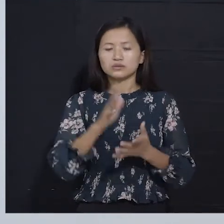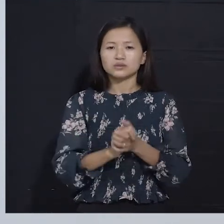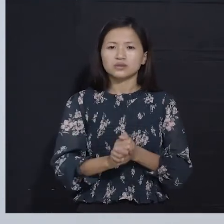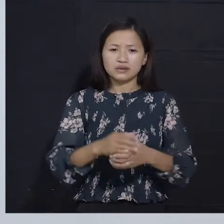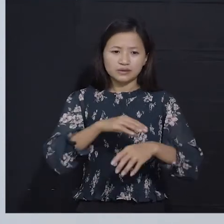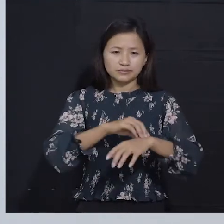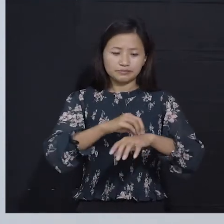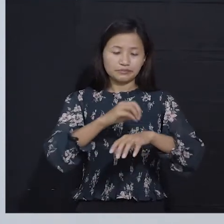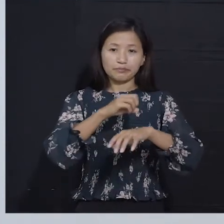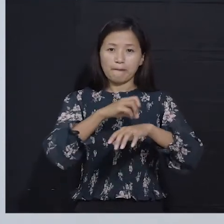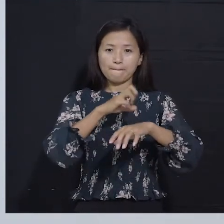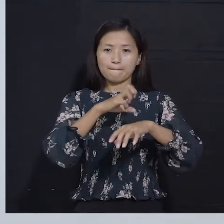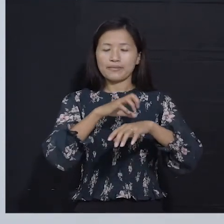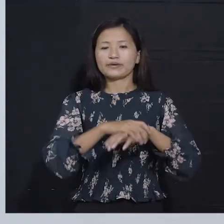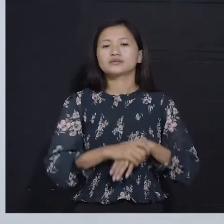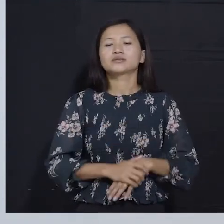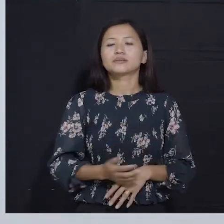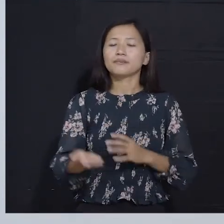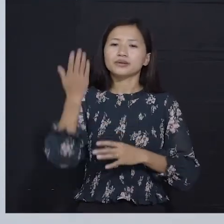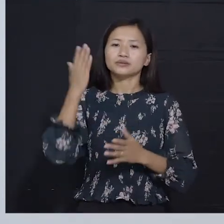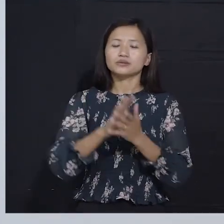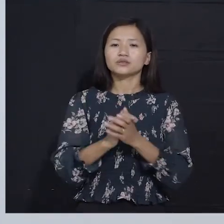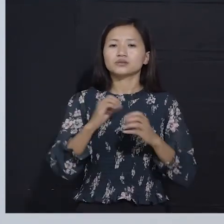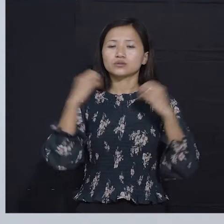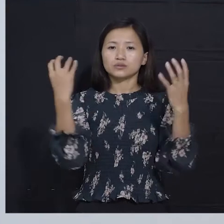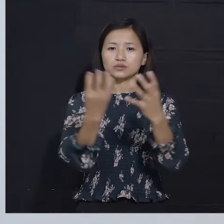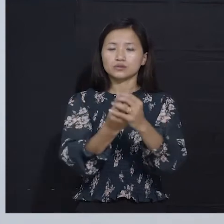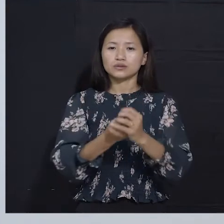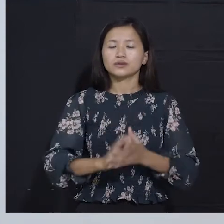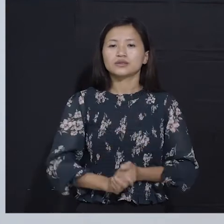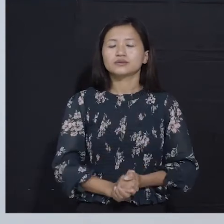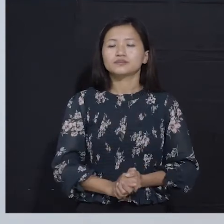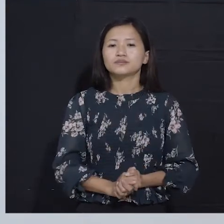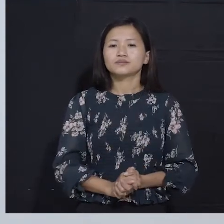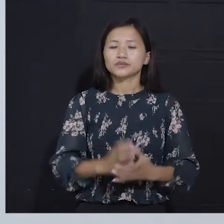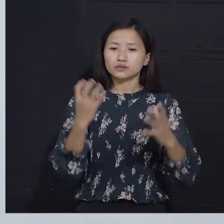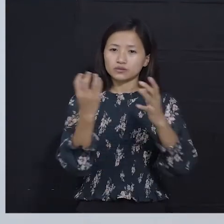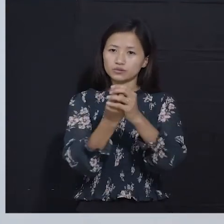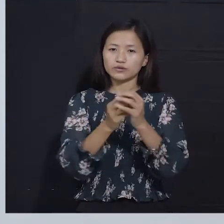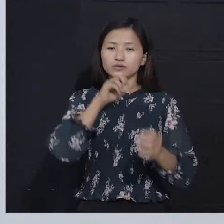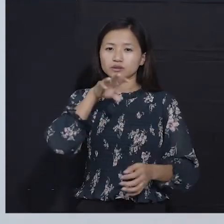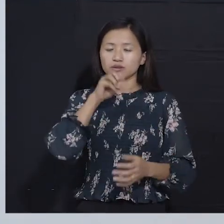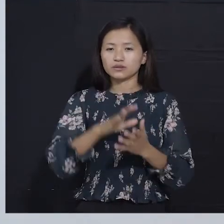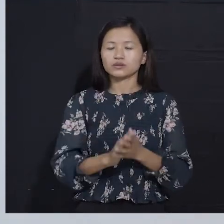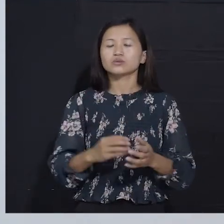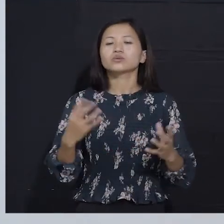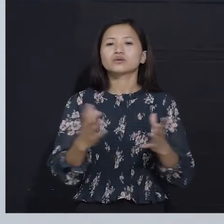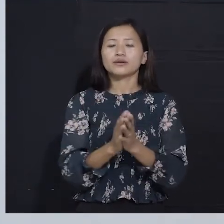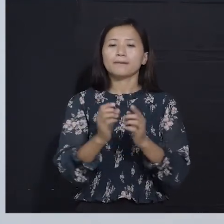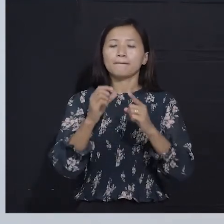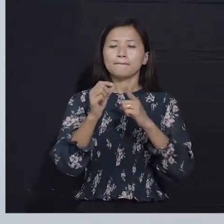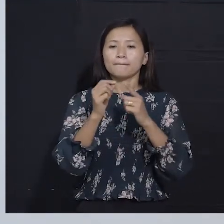he expected that dog to go back to its pack. I've told you in our previous class, a group of dogs will be called as a pack.